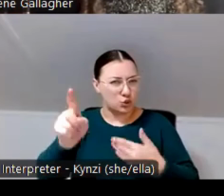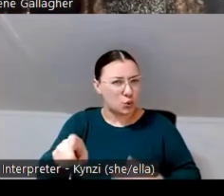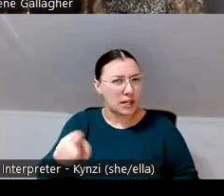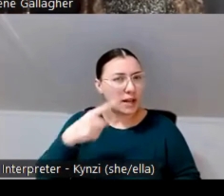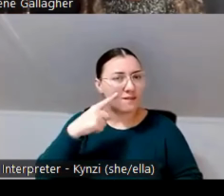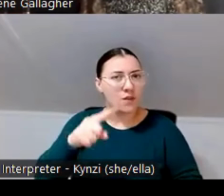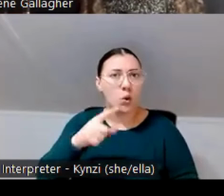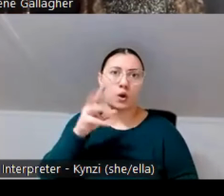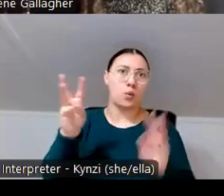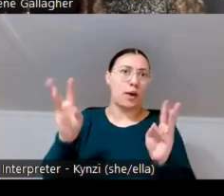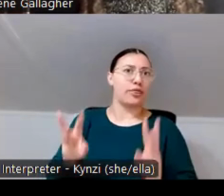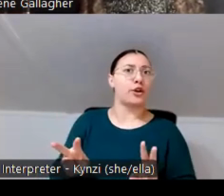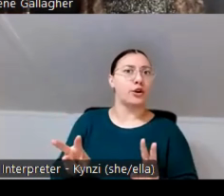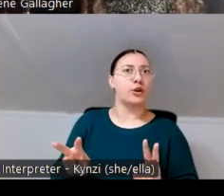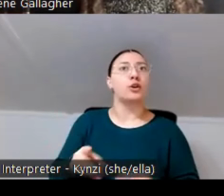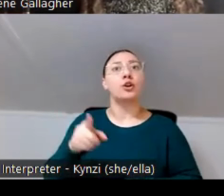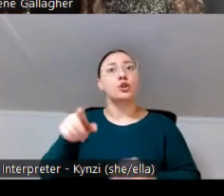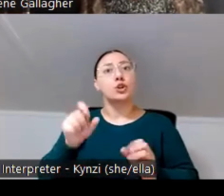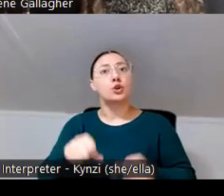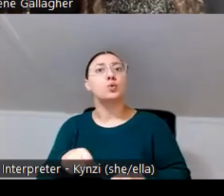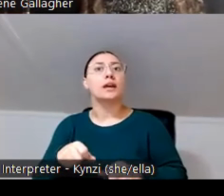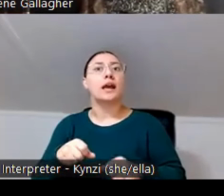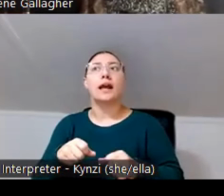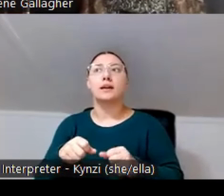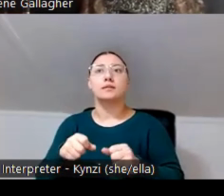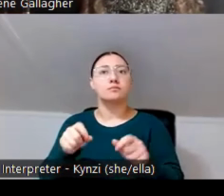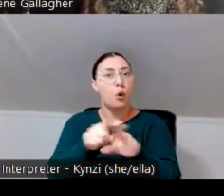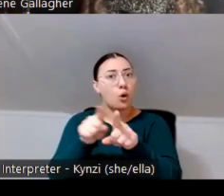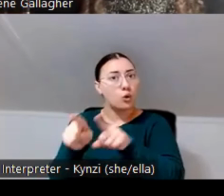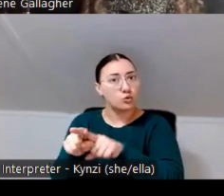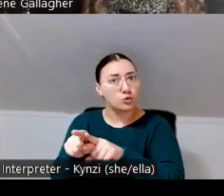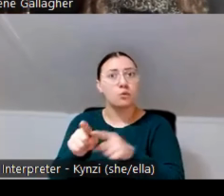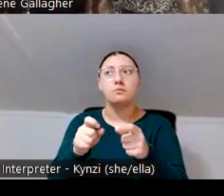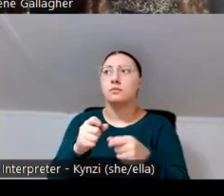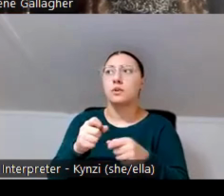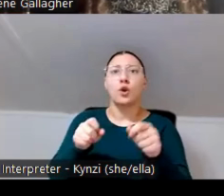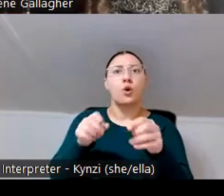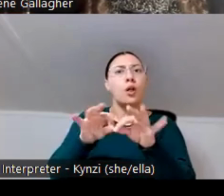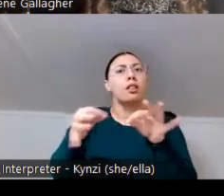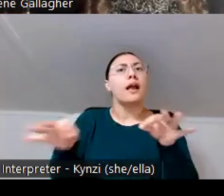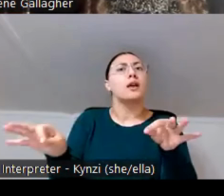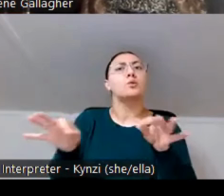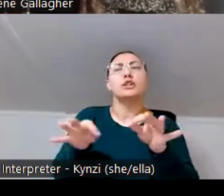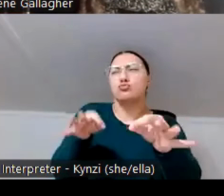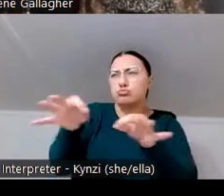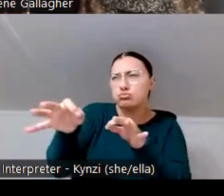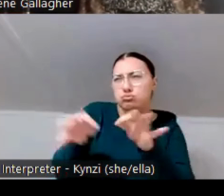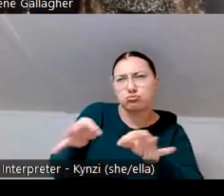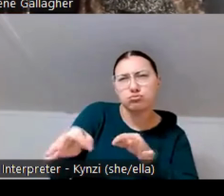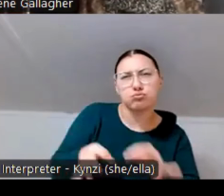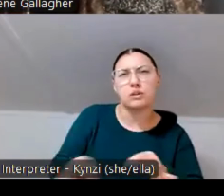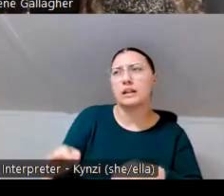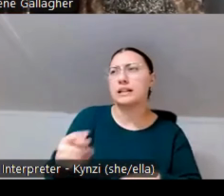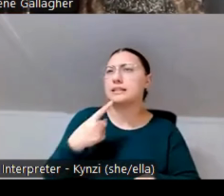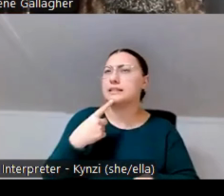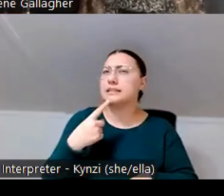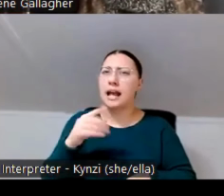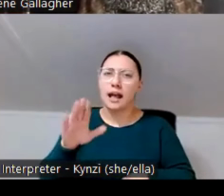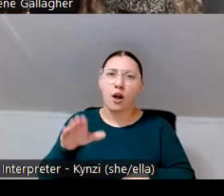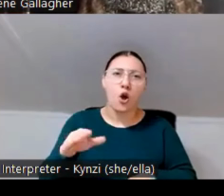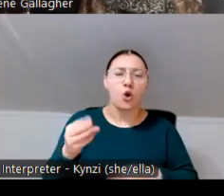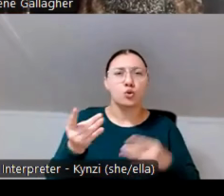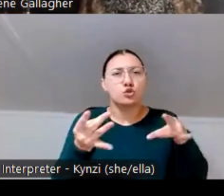size, textures by describing things as smooth or bumpy. We can talk about colors